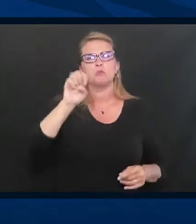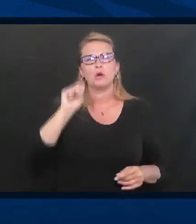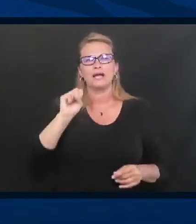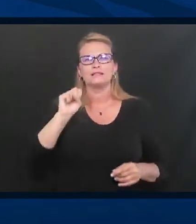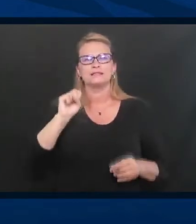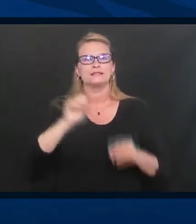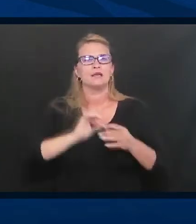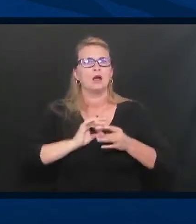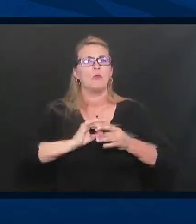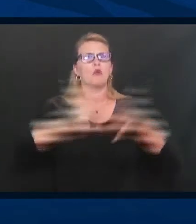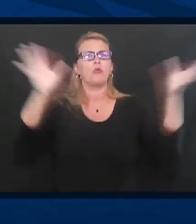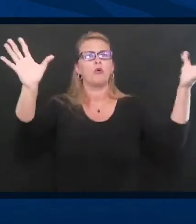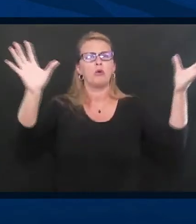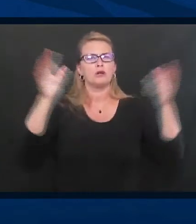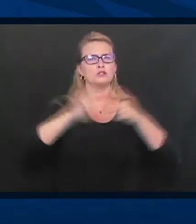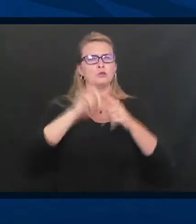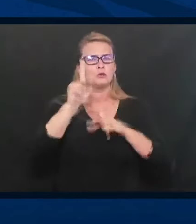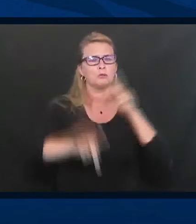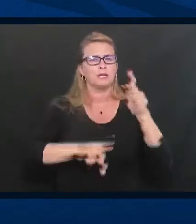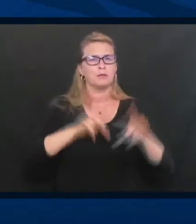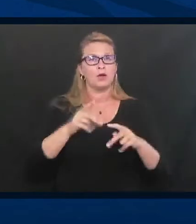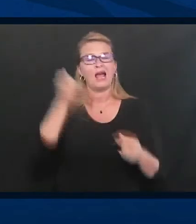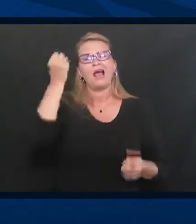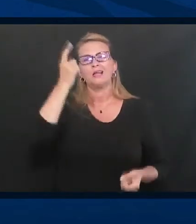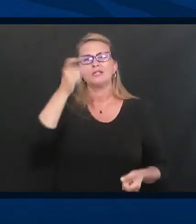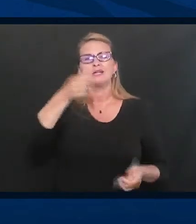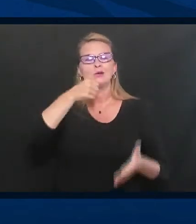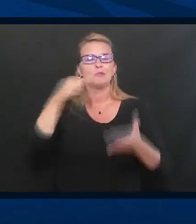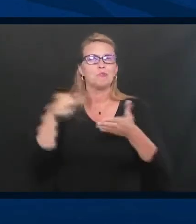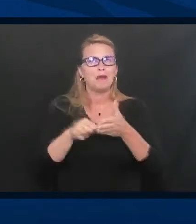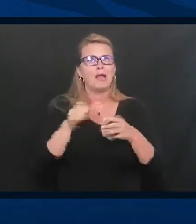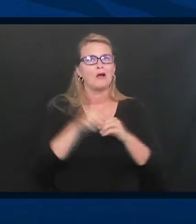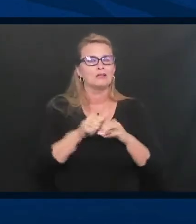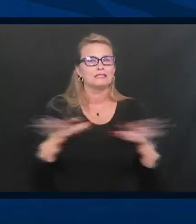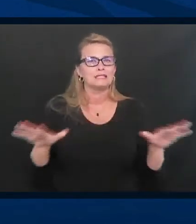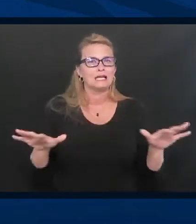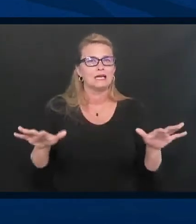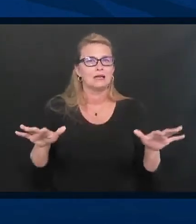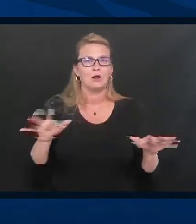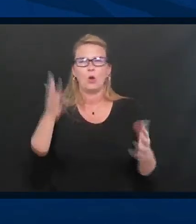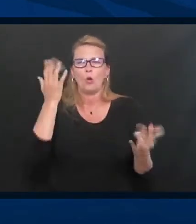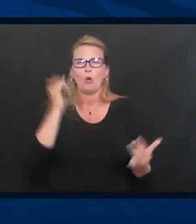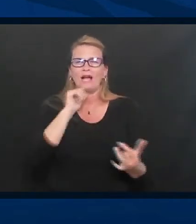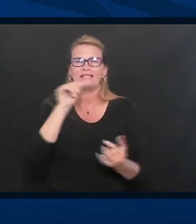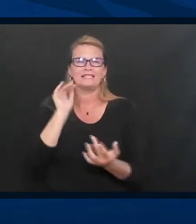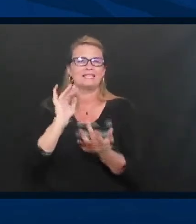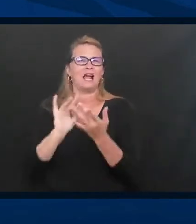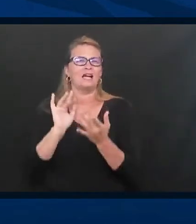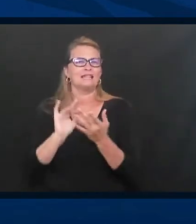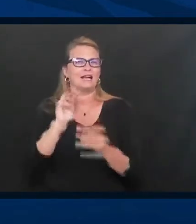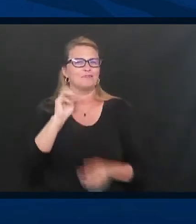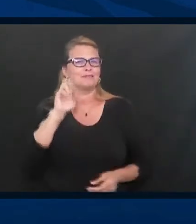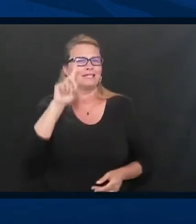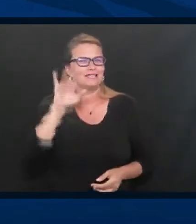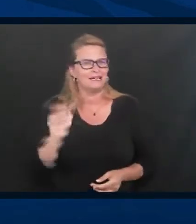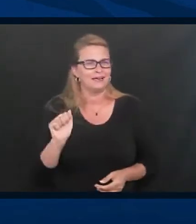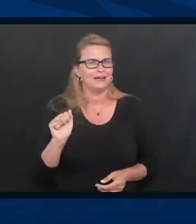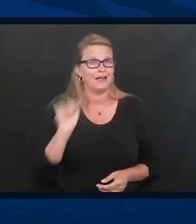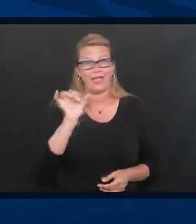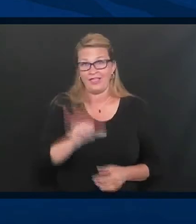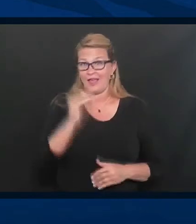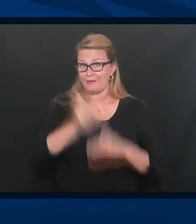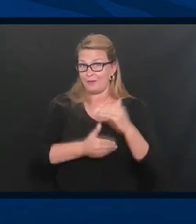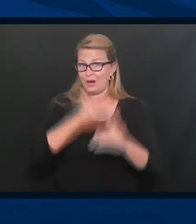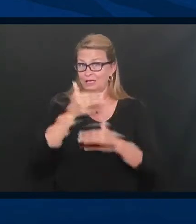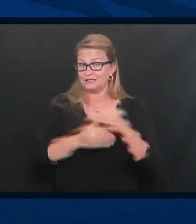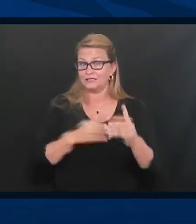but people could move, mail could be destroyed. I mean, is there a reason why you didn't contact the media? I just wanted to know what the process was for that. Can you also tell us